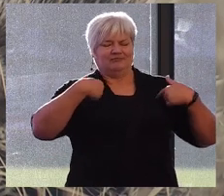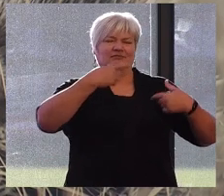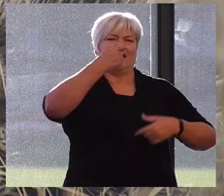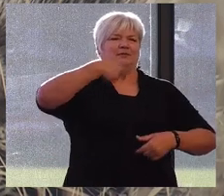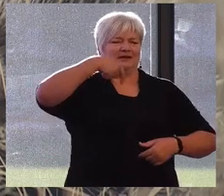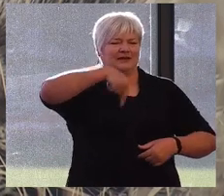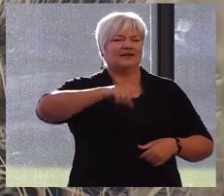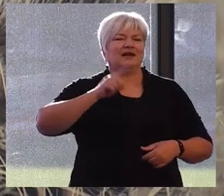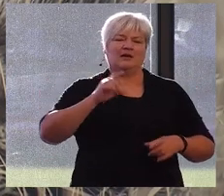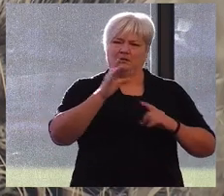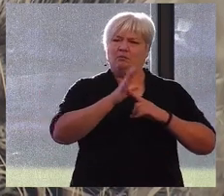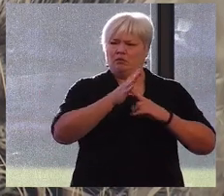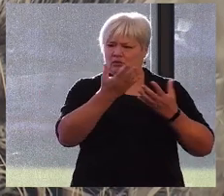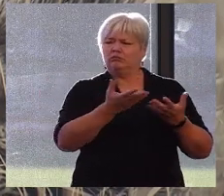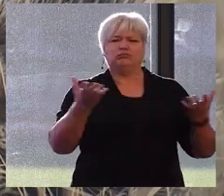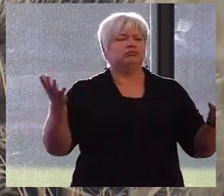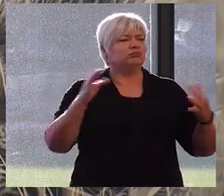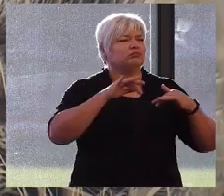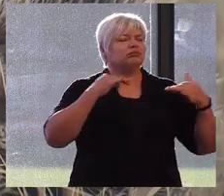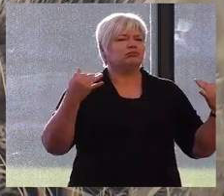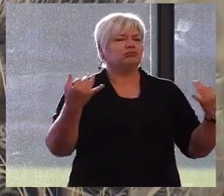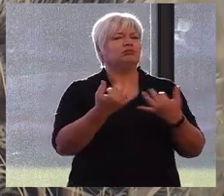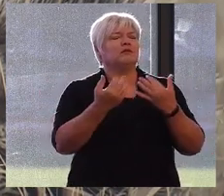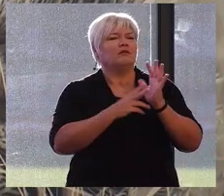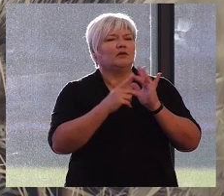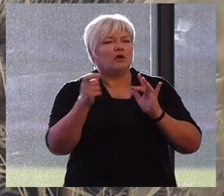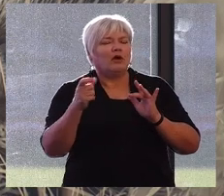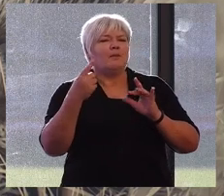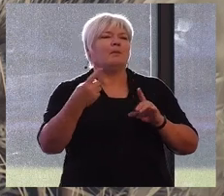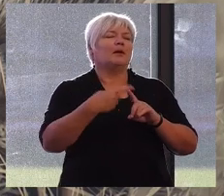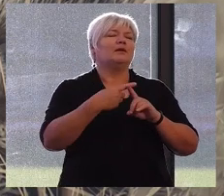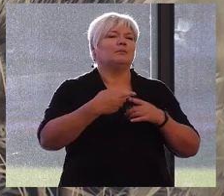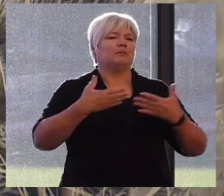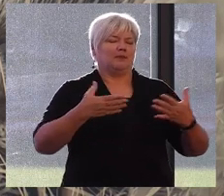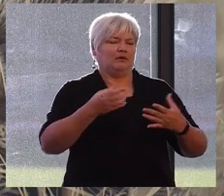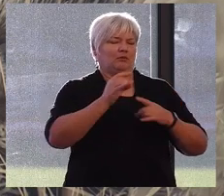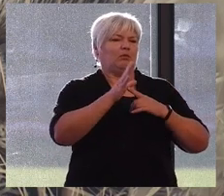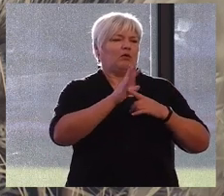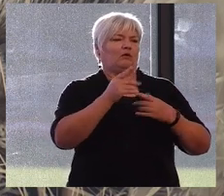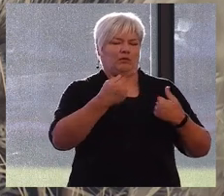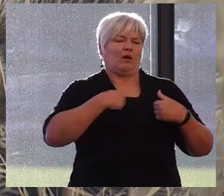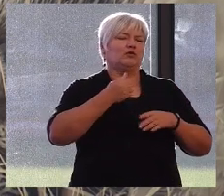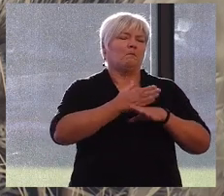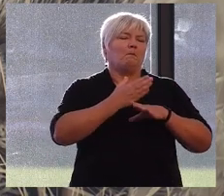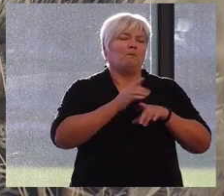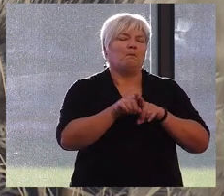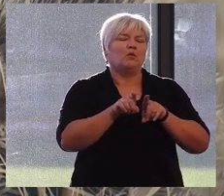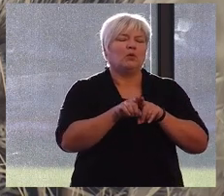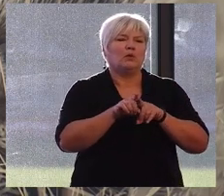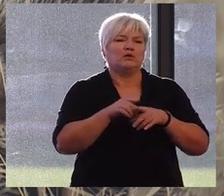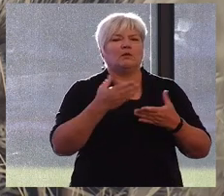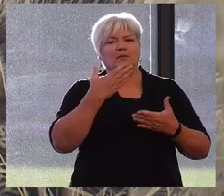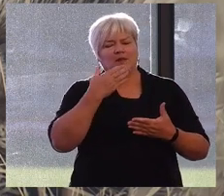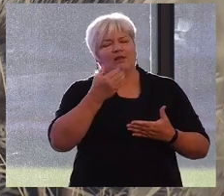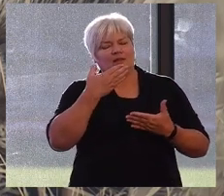It's a big and important forum for Victoria, but it's also a big and important forum for the job that I hold, and I really appreciate